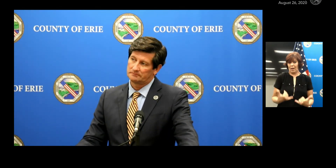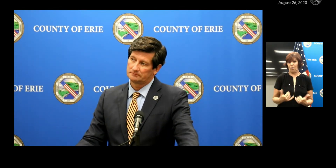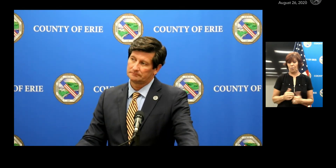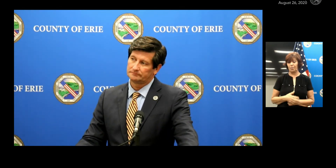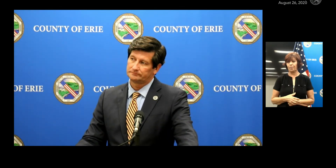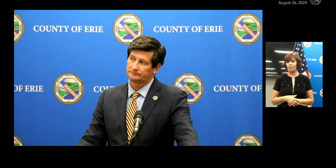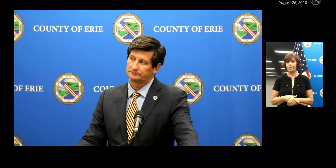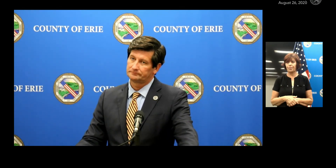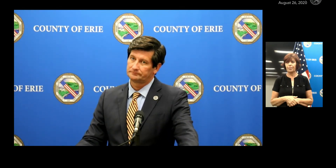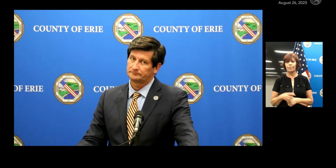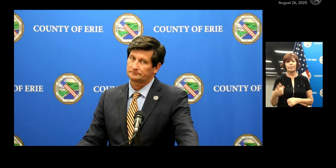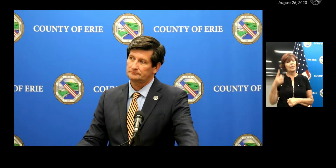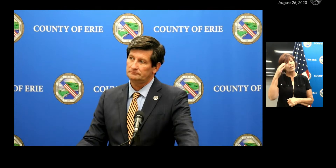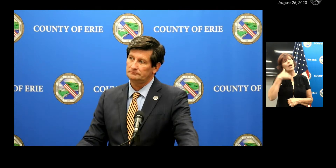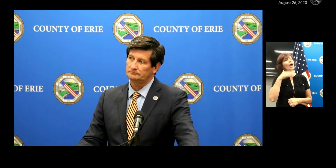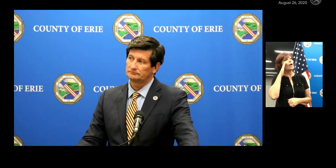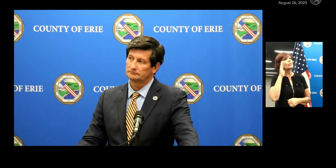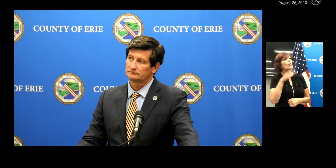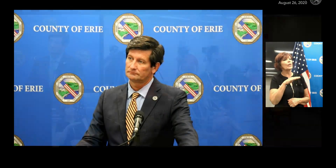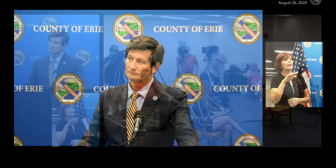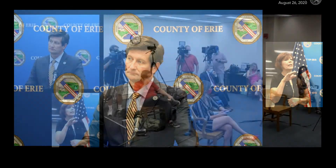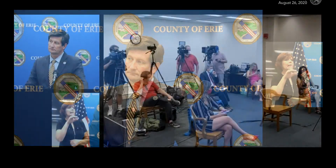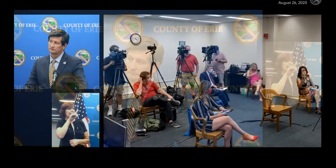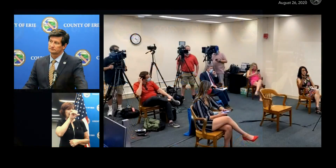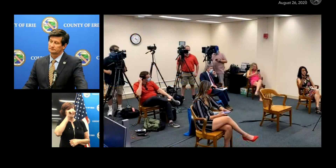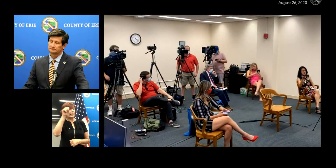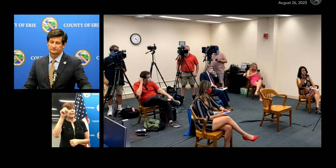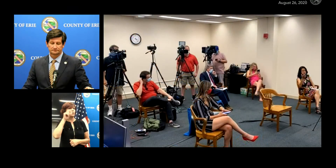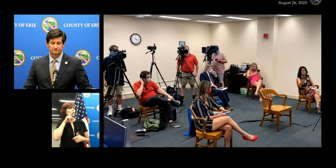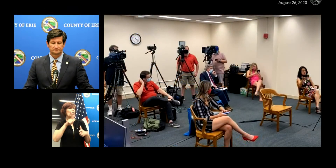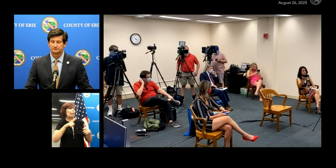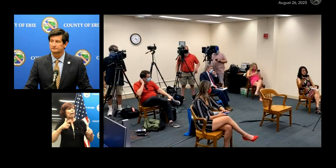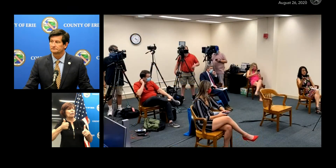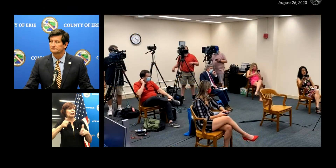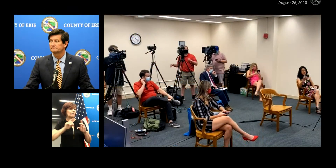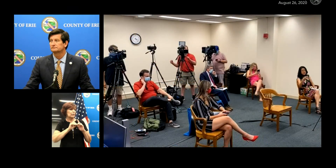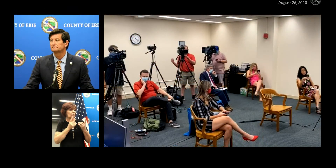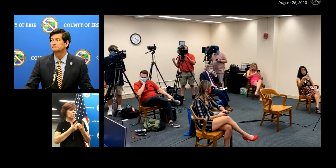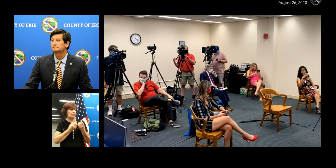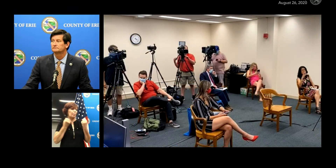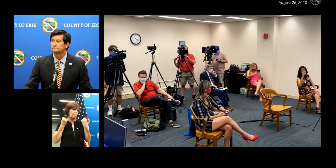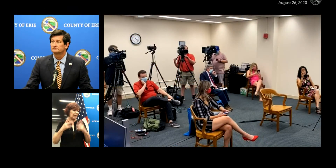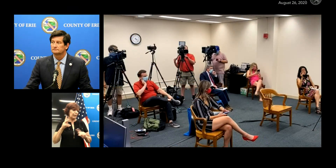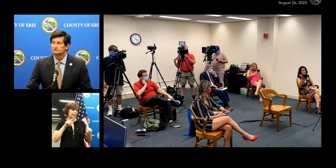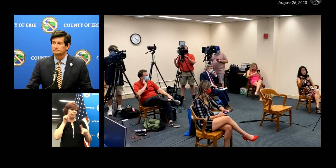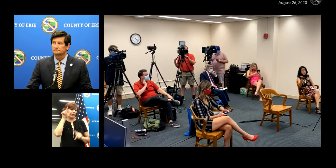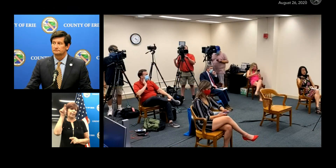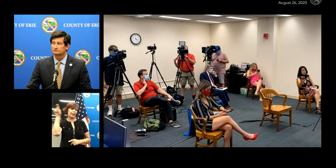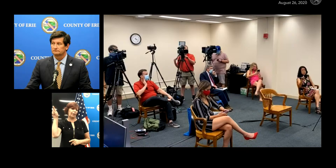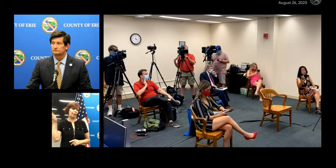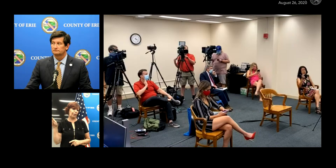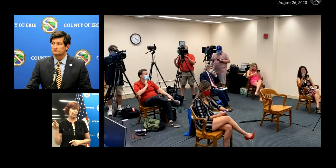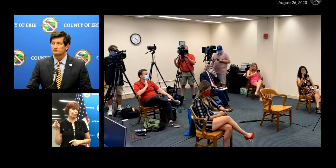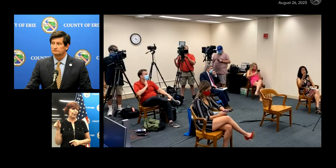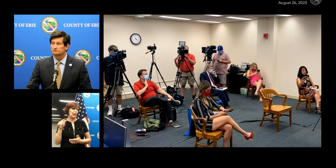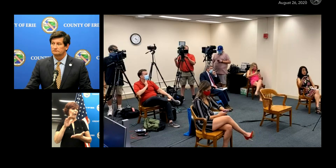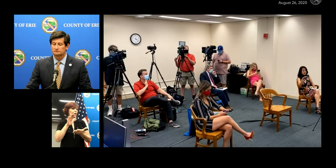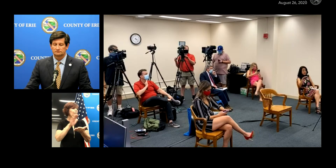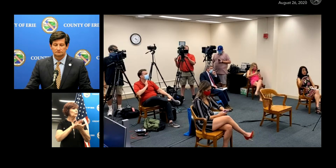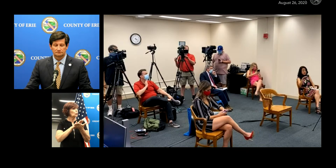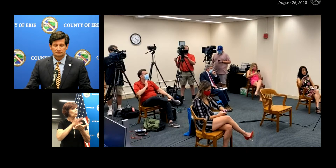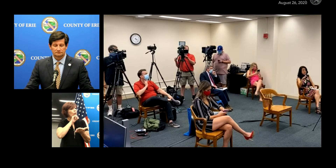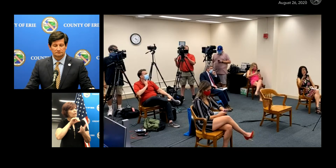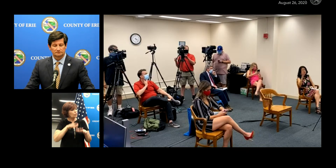partners. I just know that, for instance, social services, which is your largest department, I mean, there are many people there who have school-age